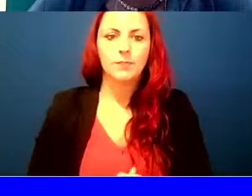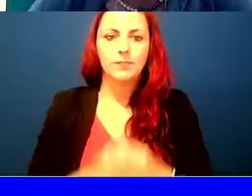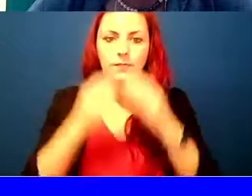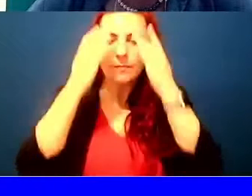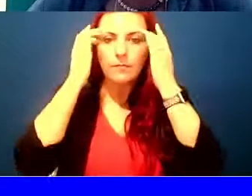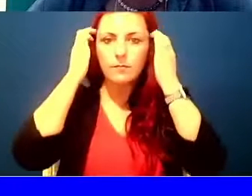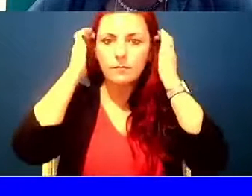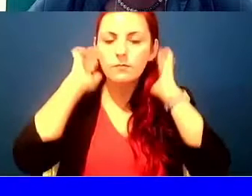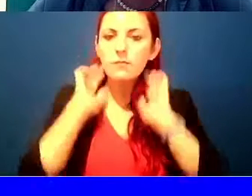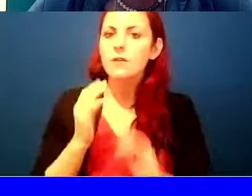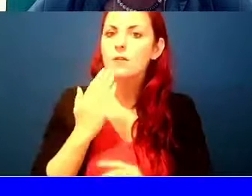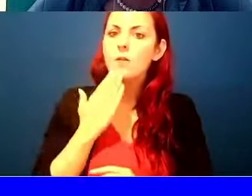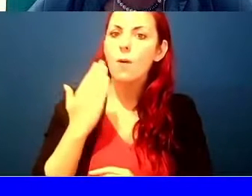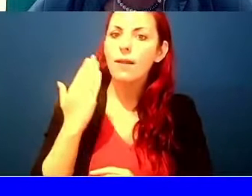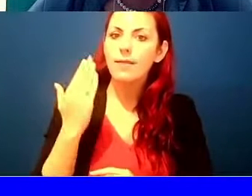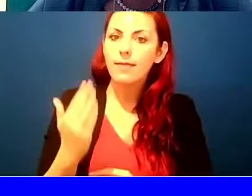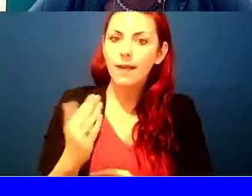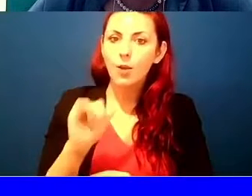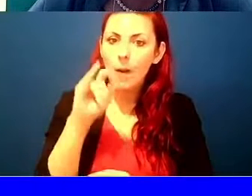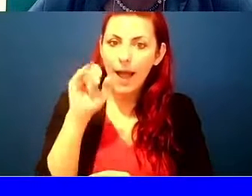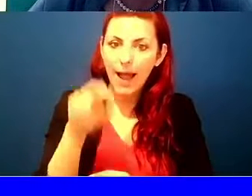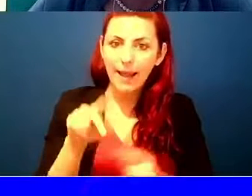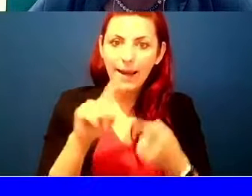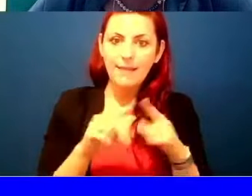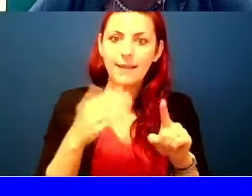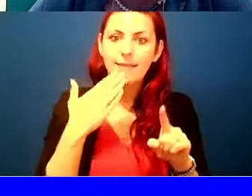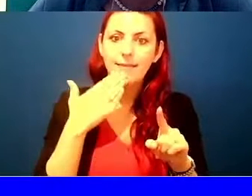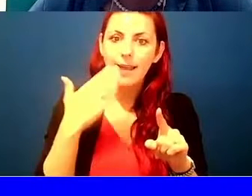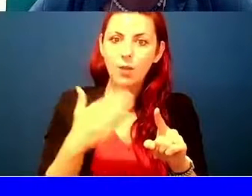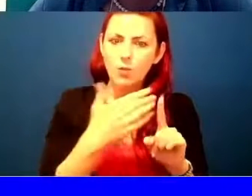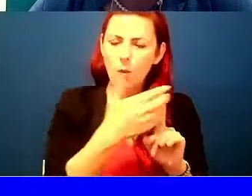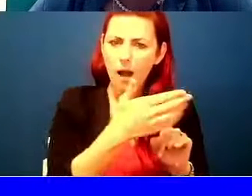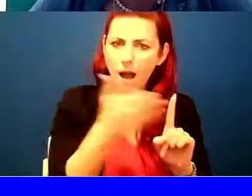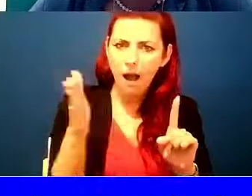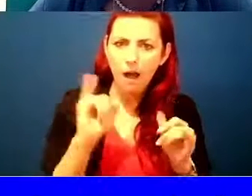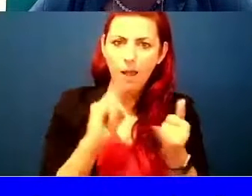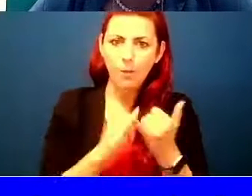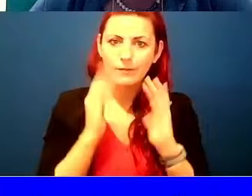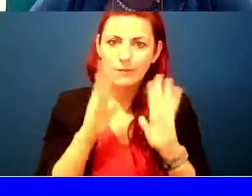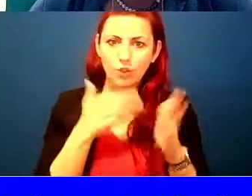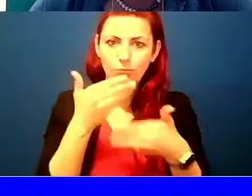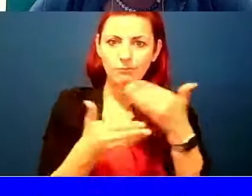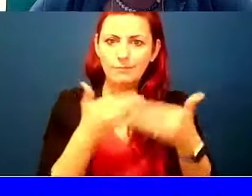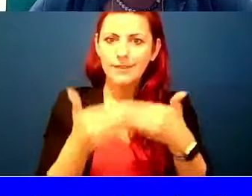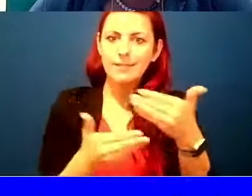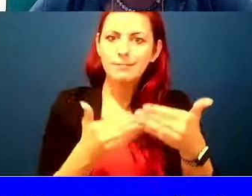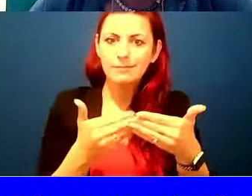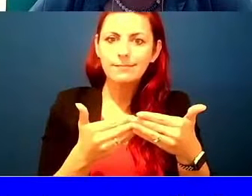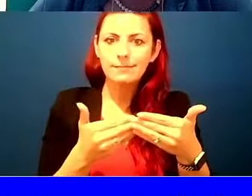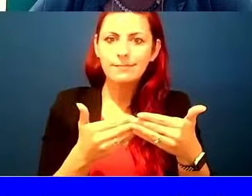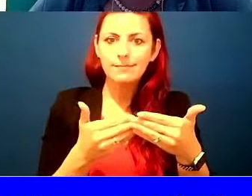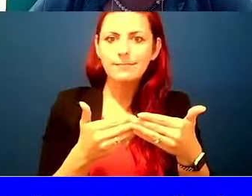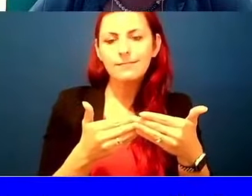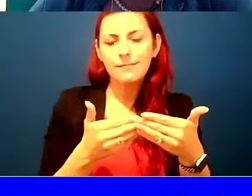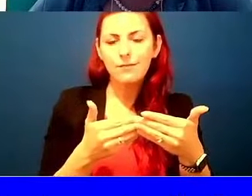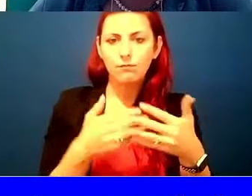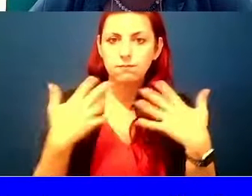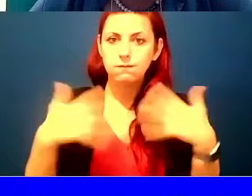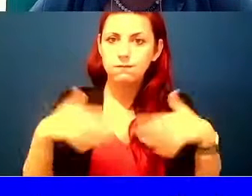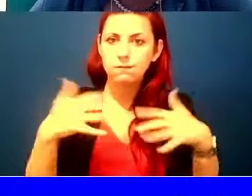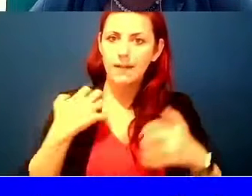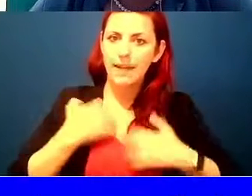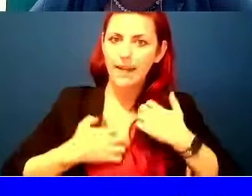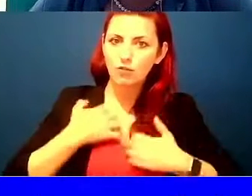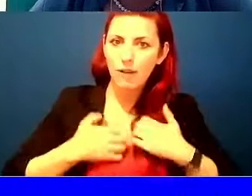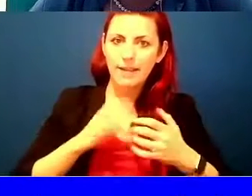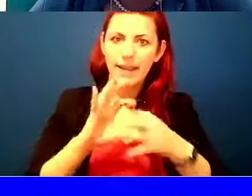Thank you very much, Alan. And thank you to all of our speakers for such fascinating and